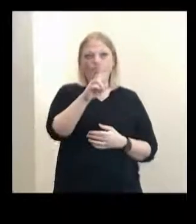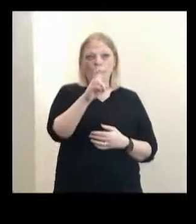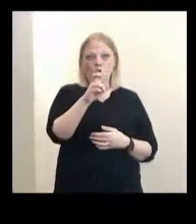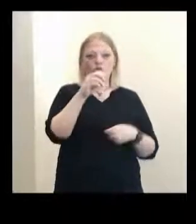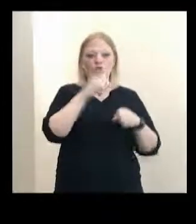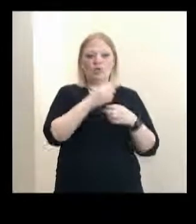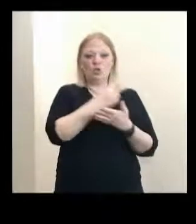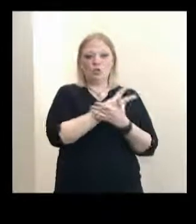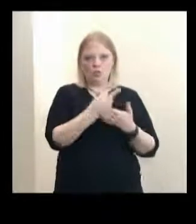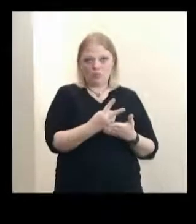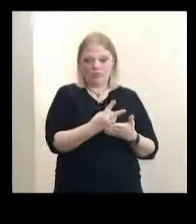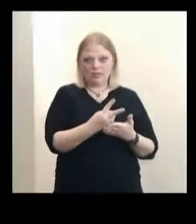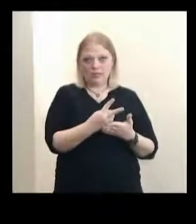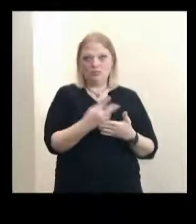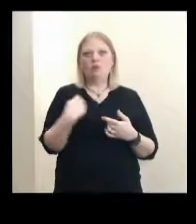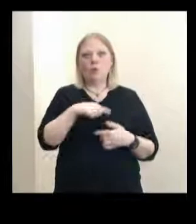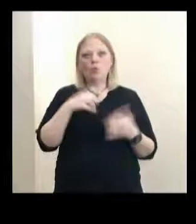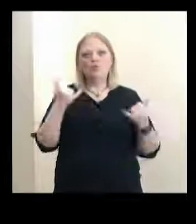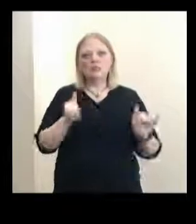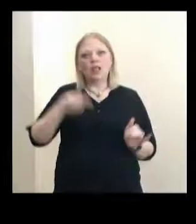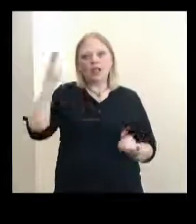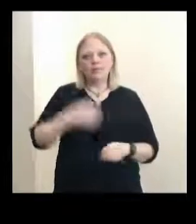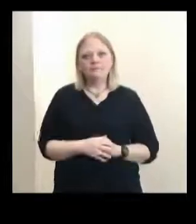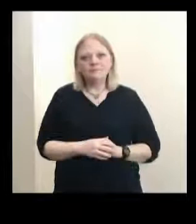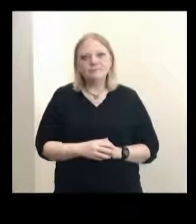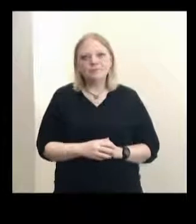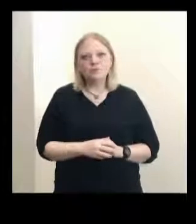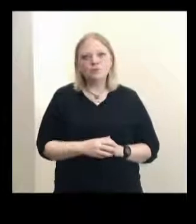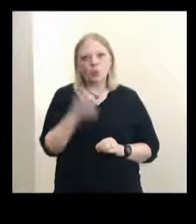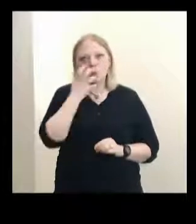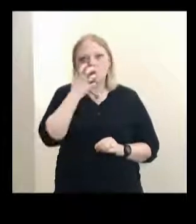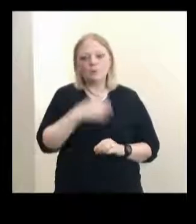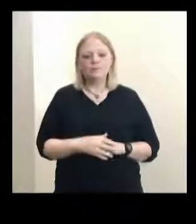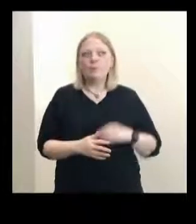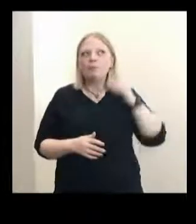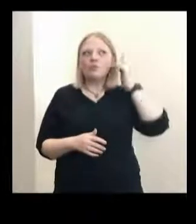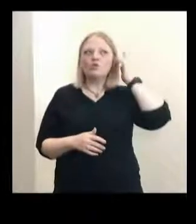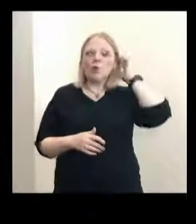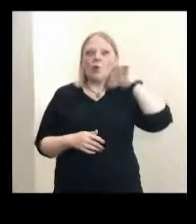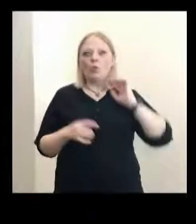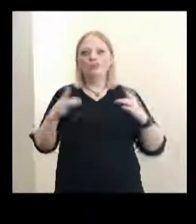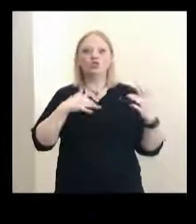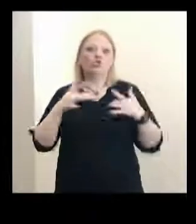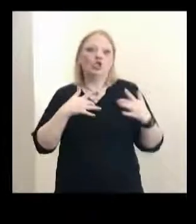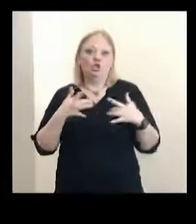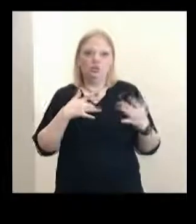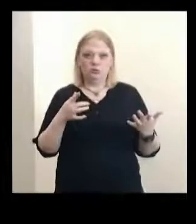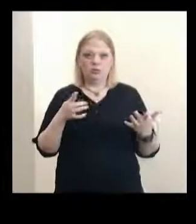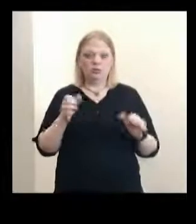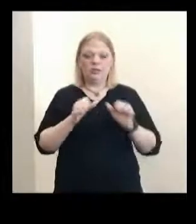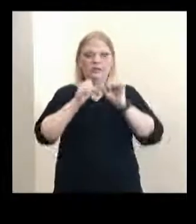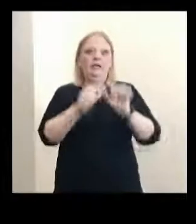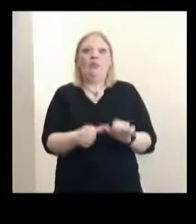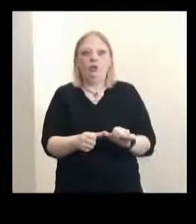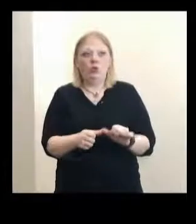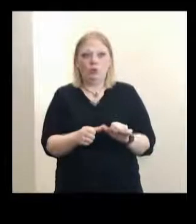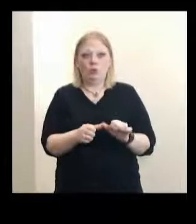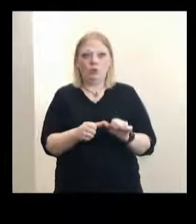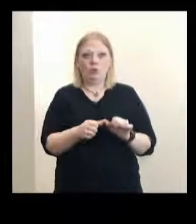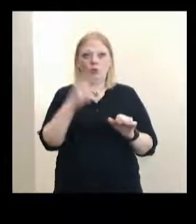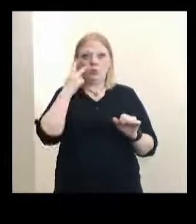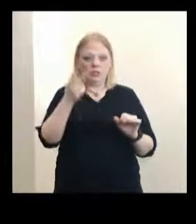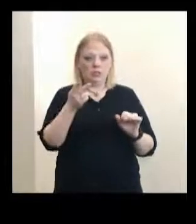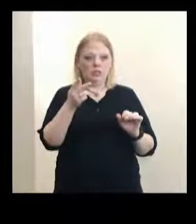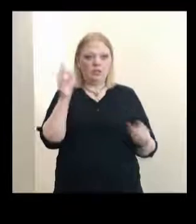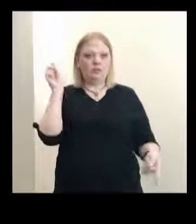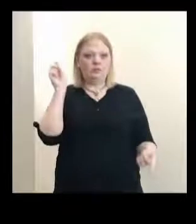2-week period, we're still pretty high. And this is concerning because we continue to see a reduction in the number